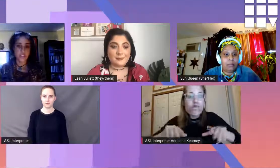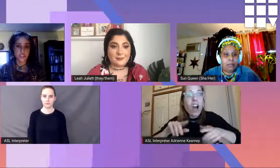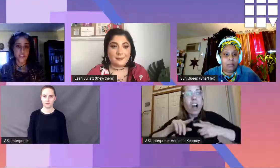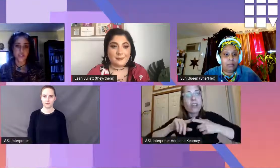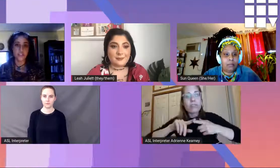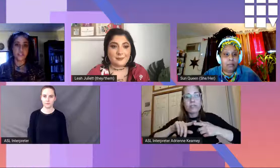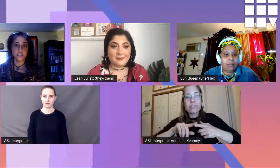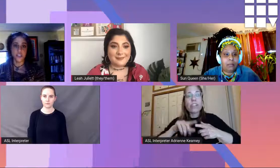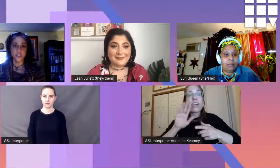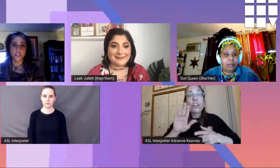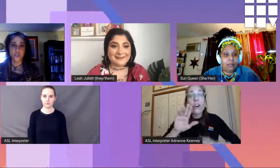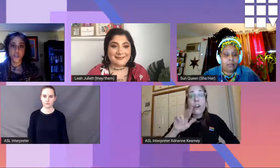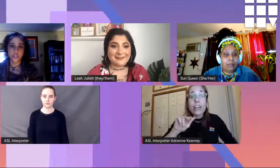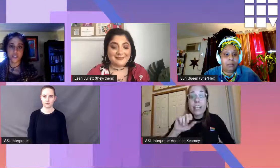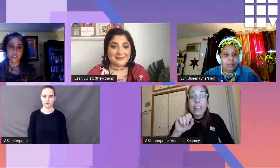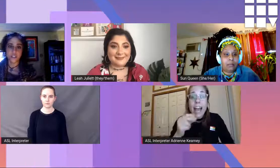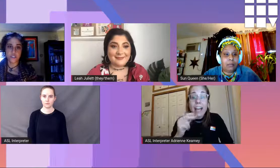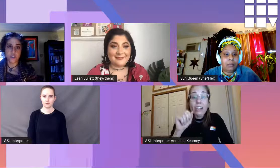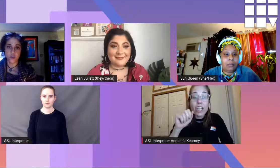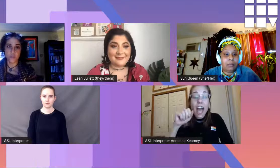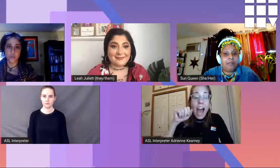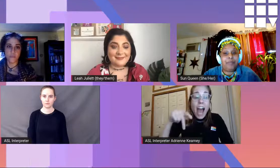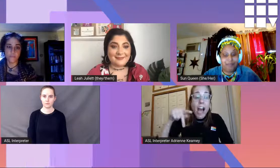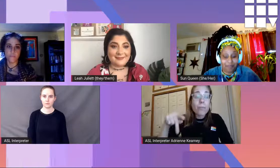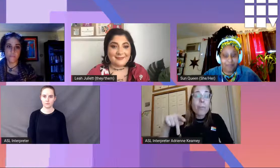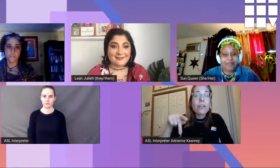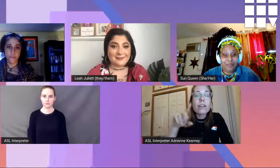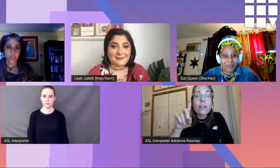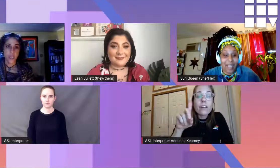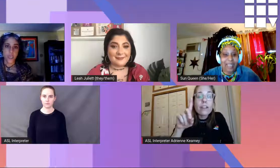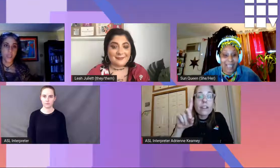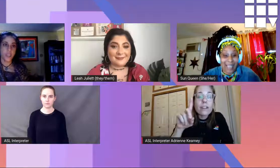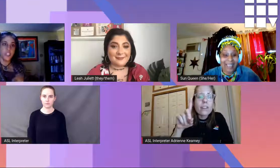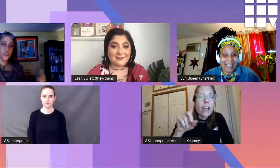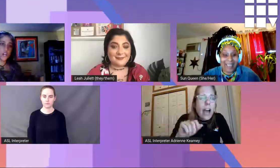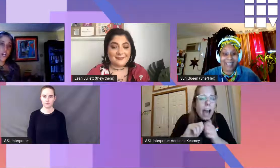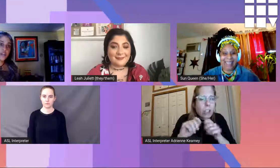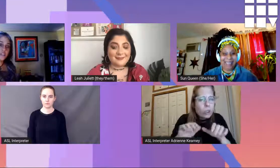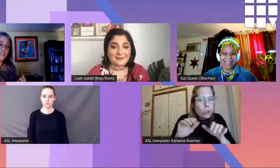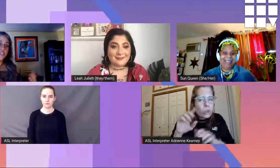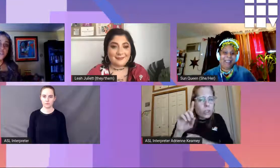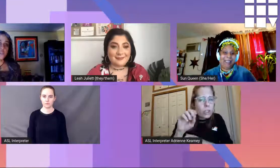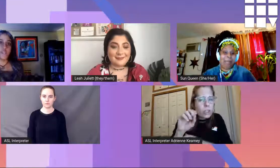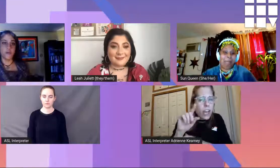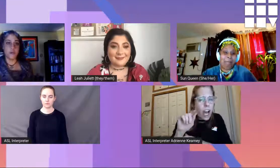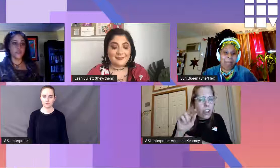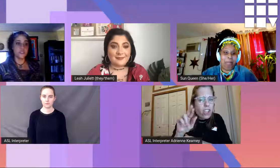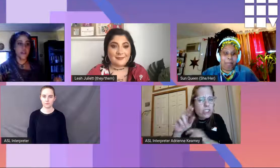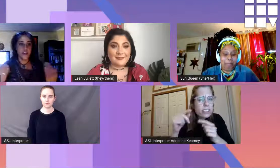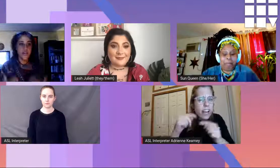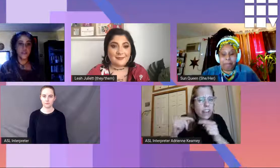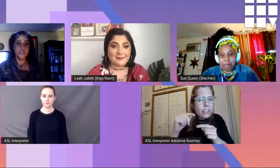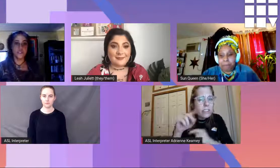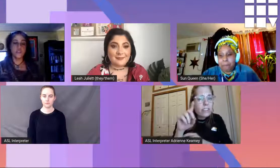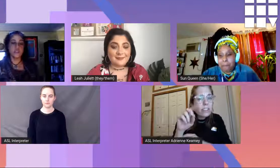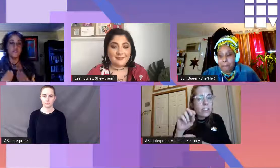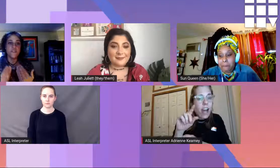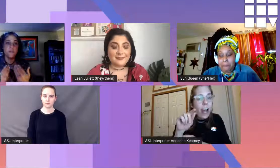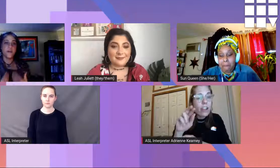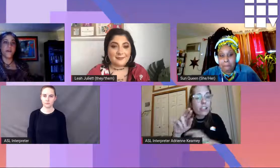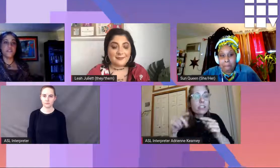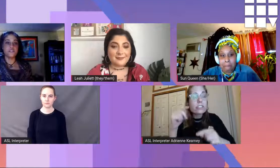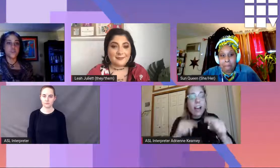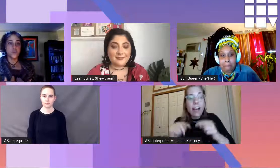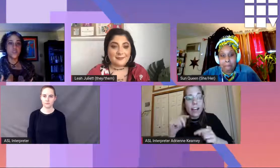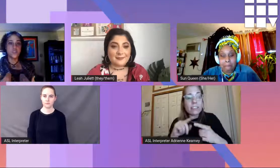is $Sun 2017, right? That's And it. as we talk about this and as we think about this, I will tell you that I've